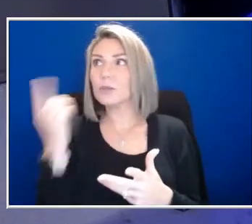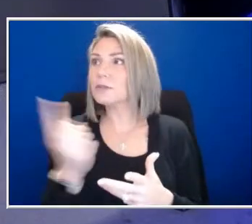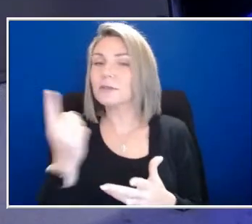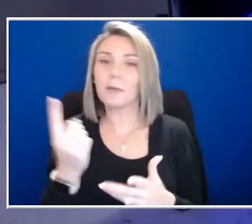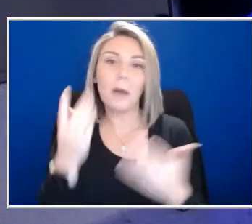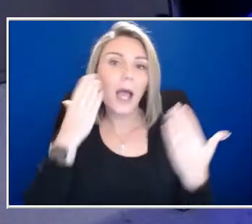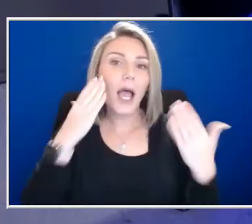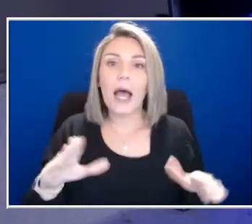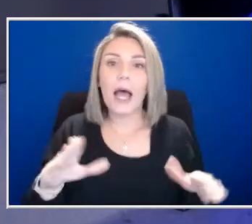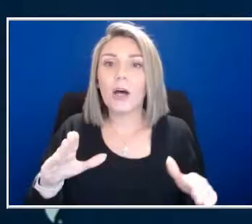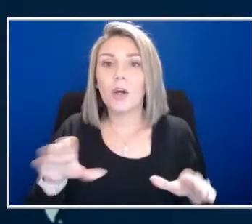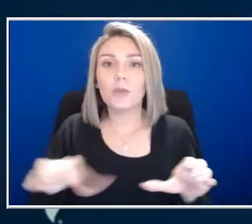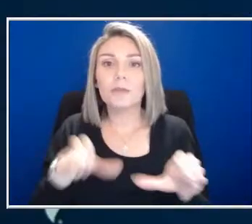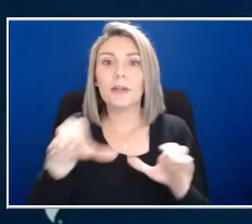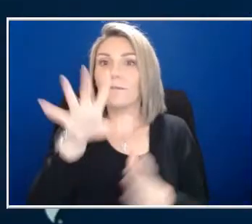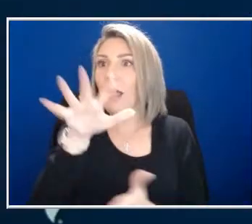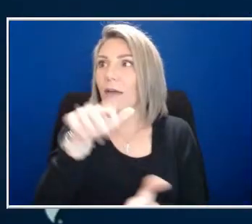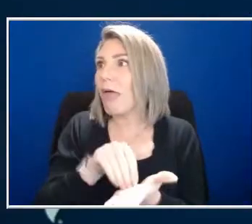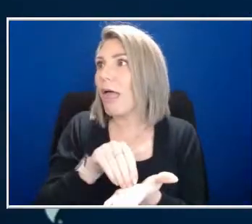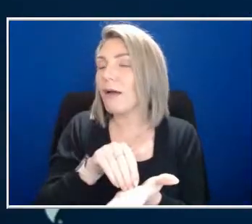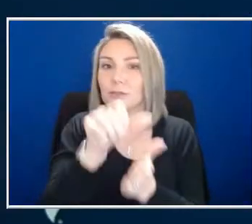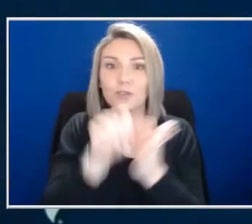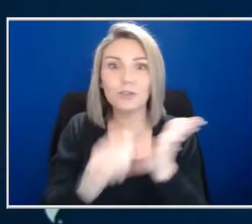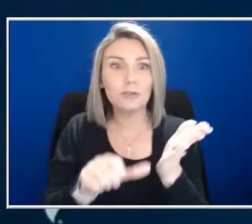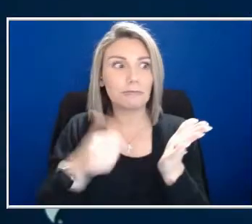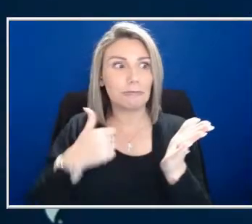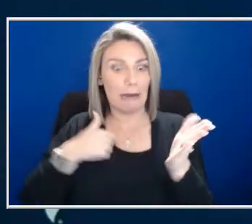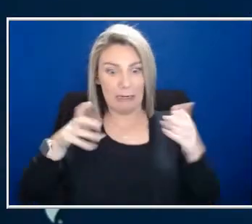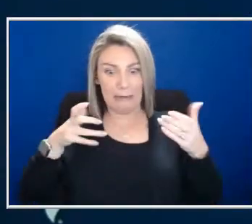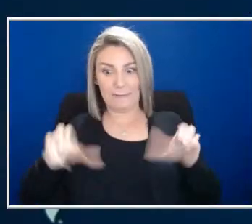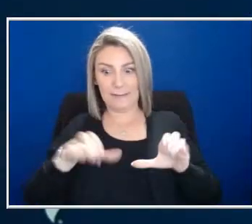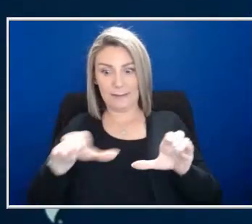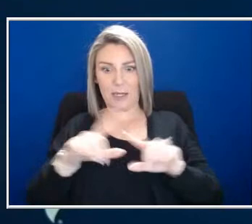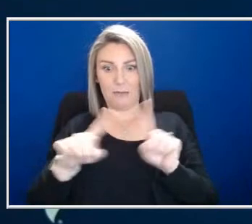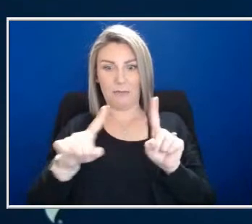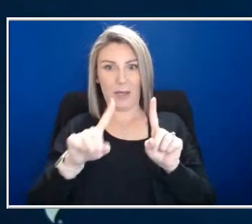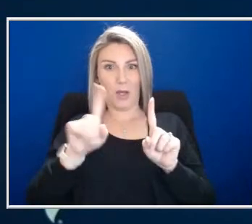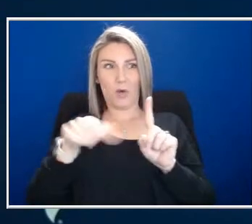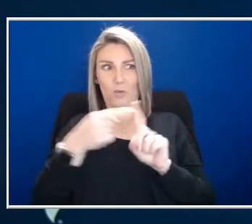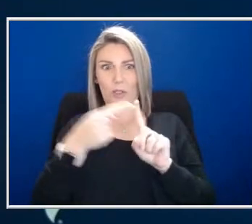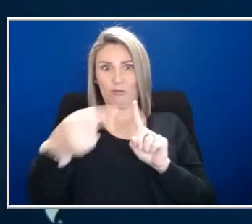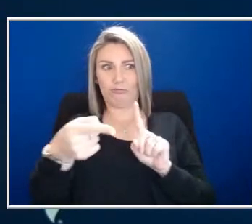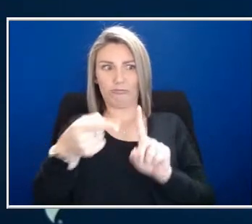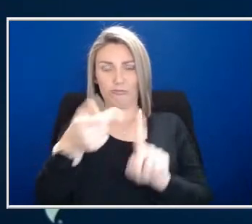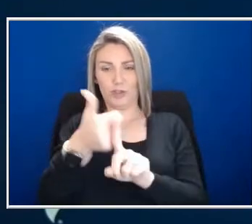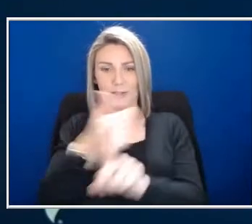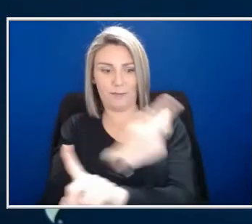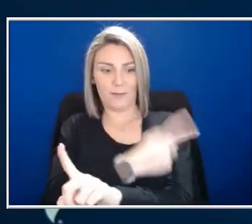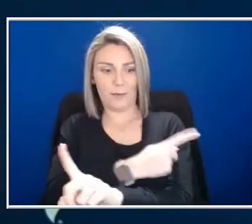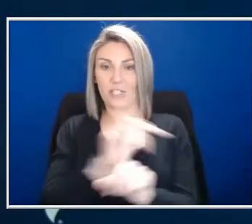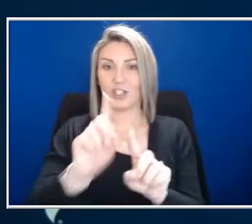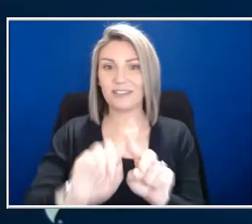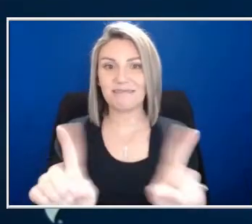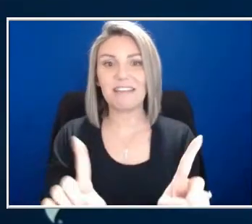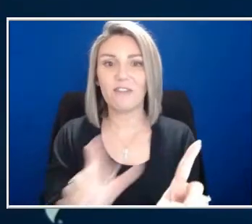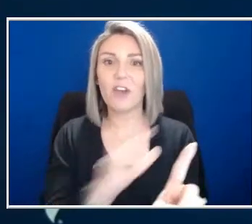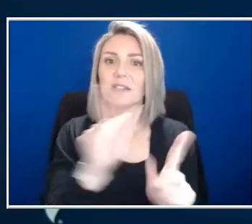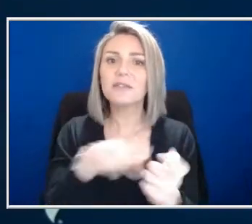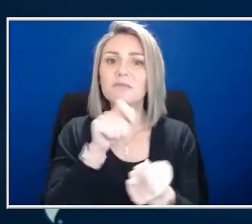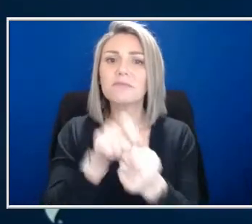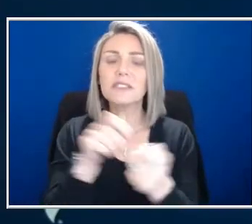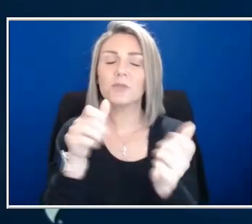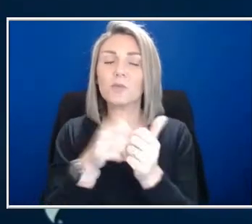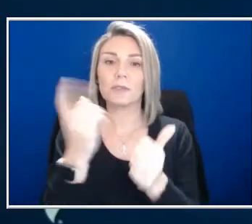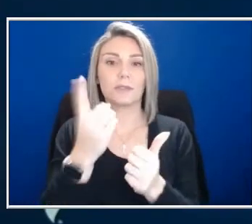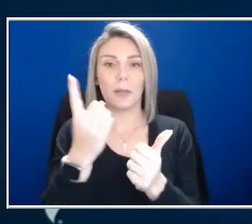done 5,000 surgeries in my lifetime. When you're on the other end of the knife, it's a different deal, and particularly, with something like this. So